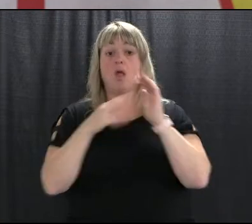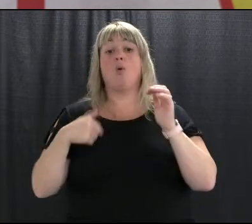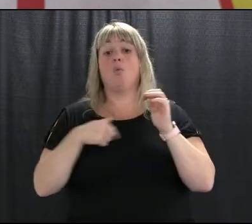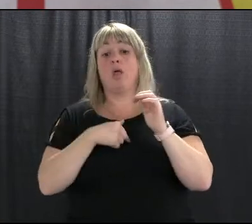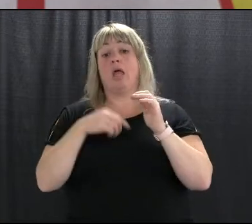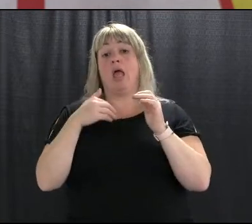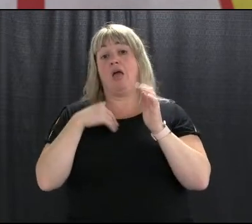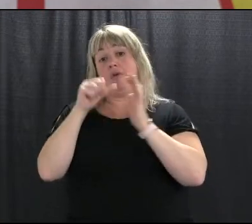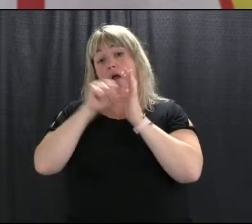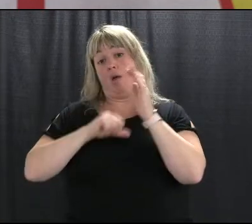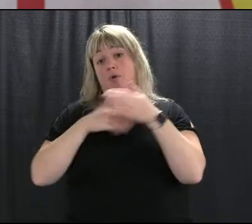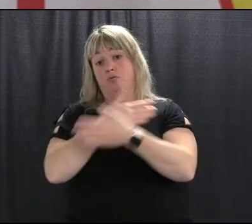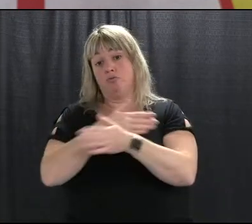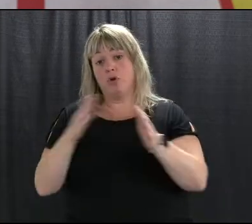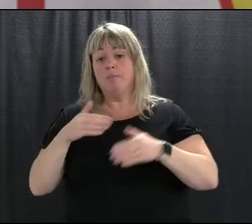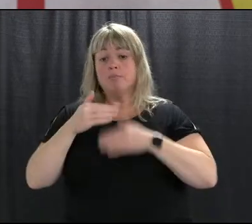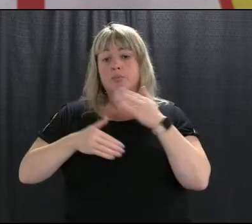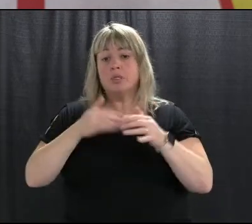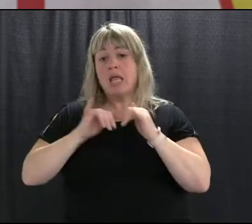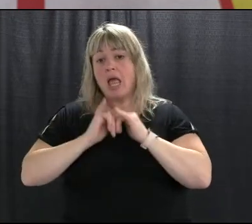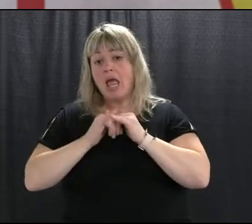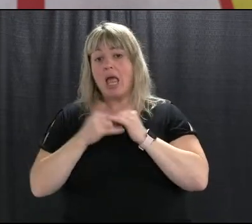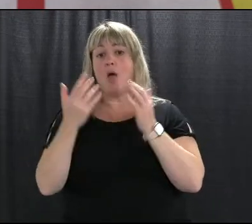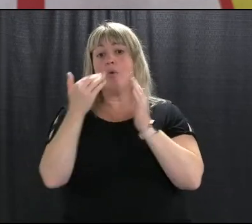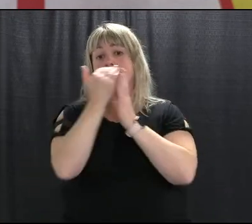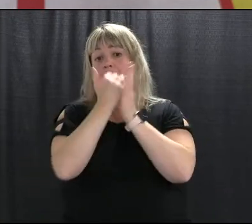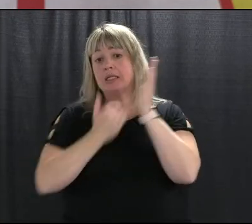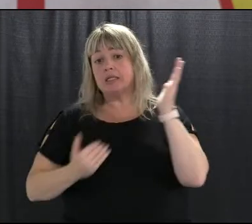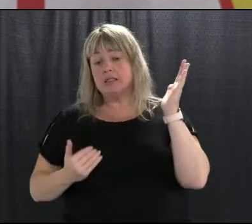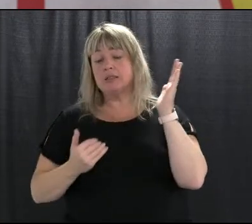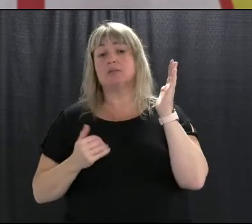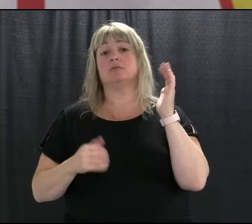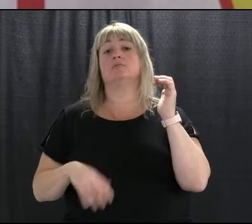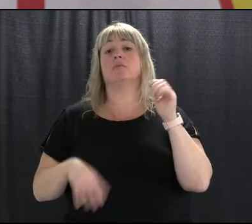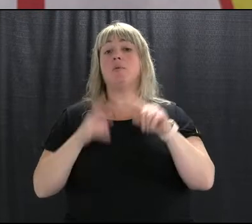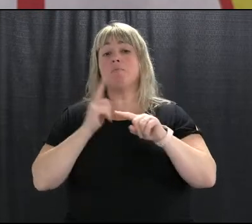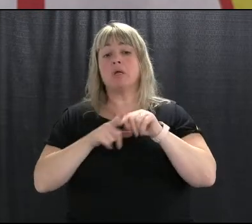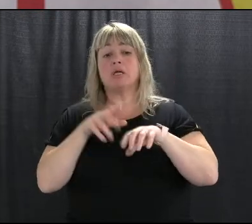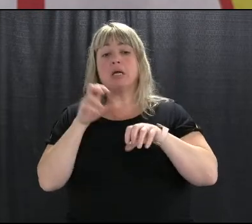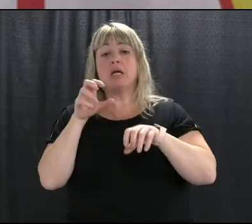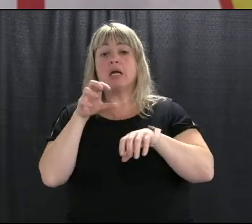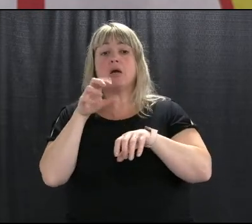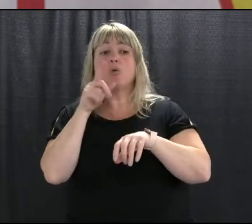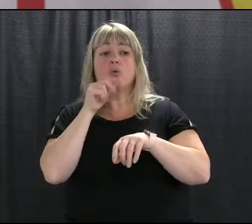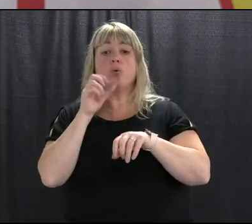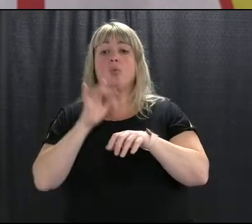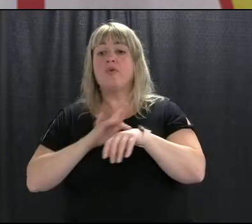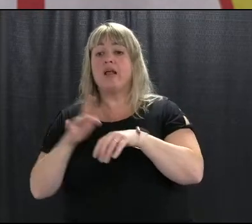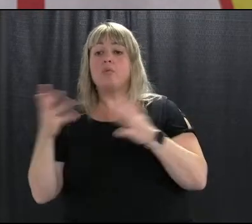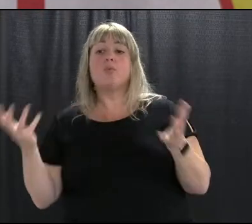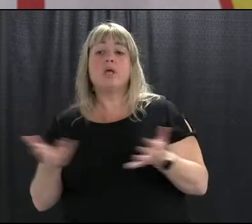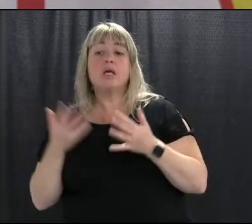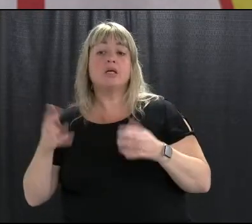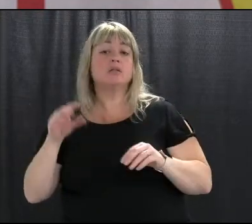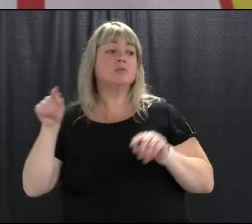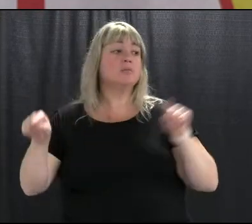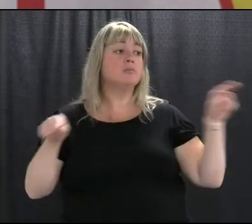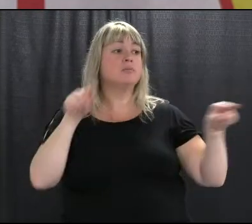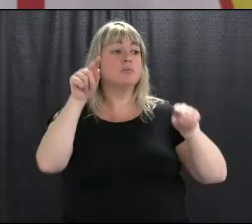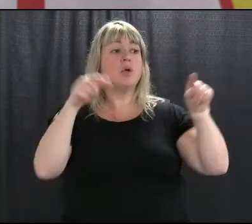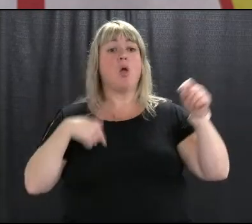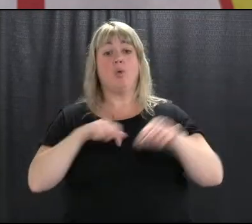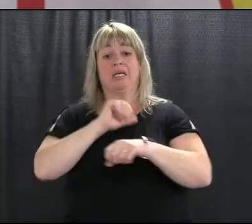operating room procedures, the wait times, the availability throughout the province, having a standardized